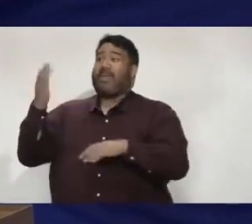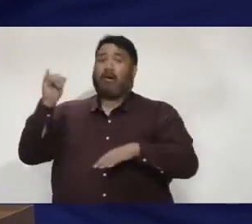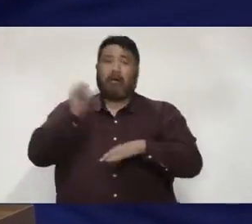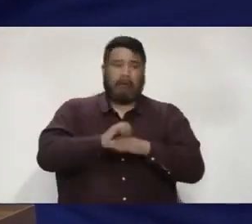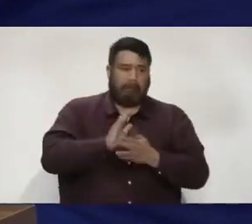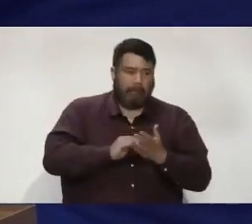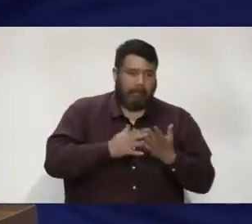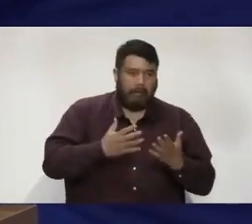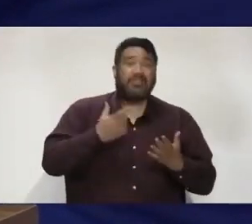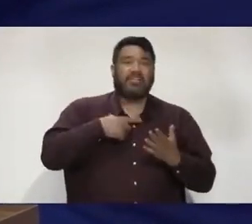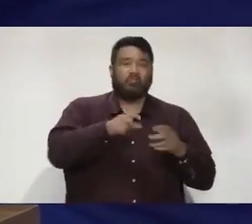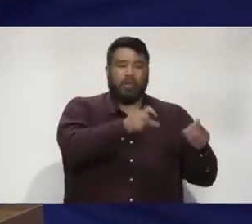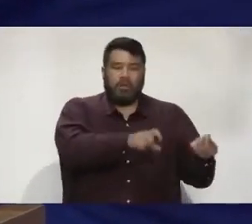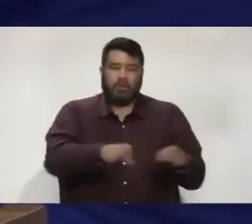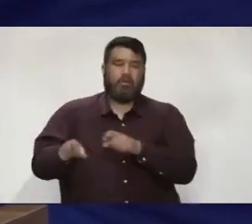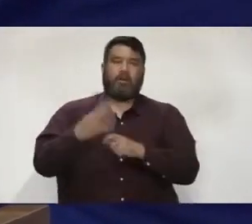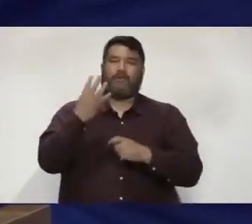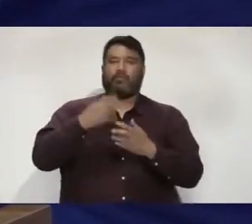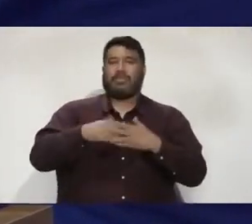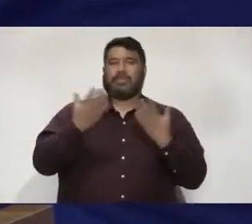had completed their day 3 test.